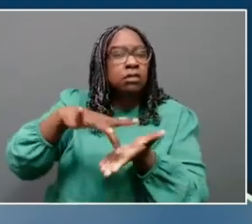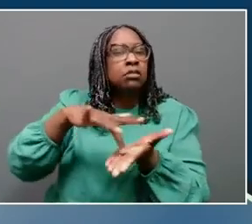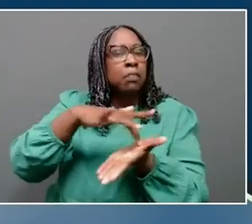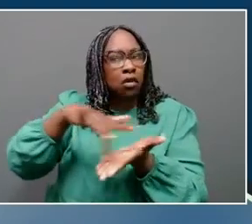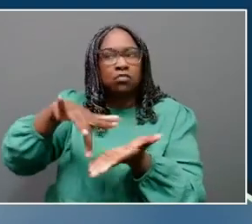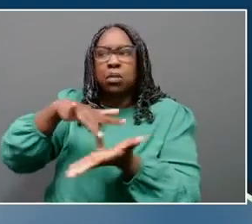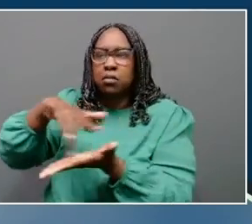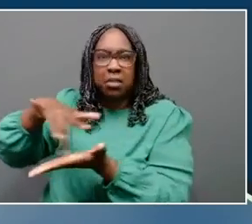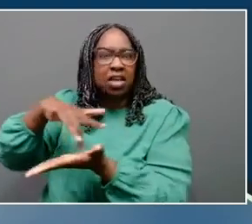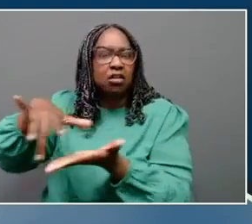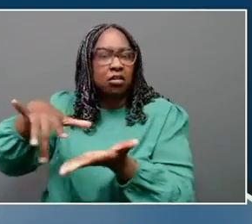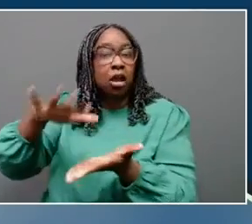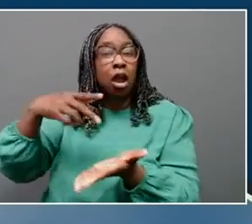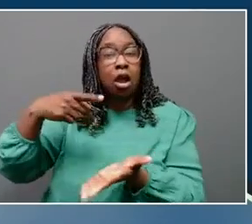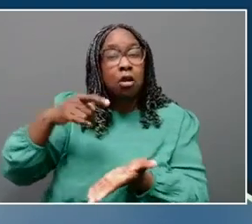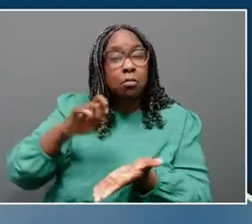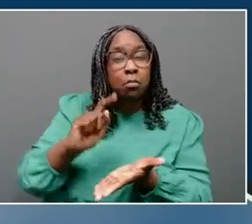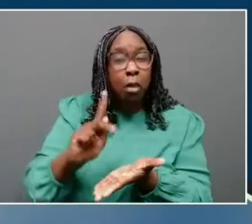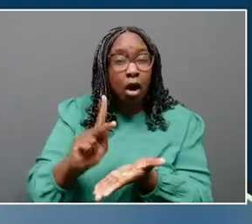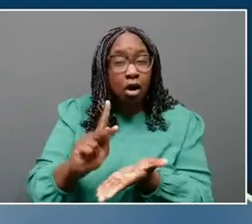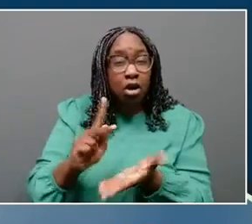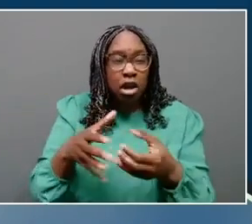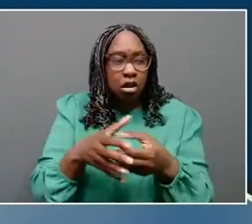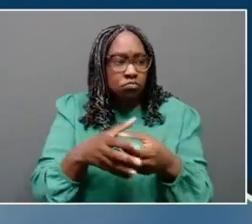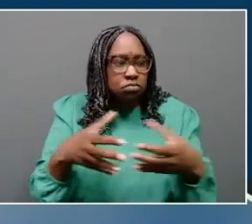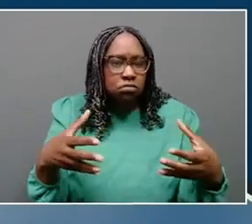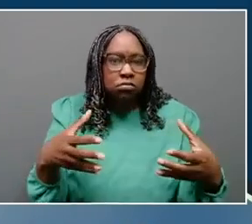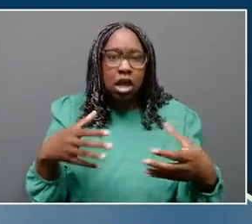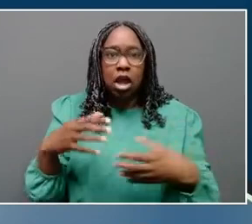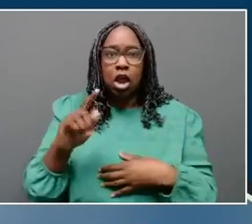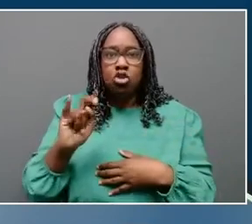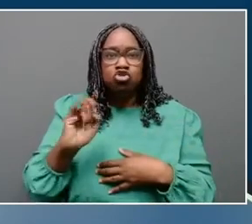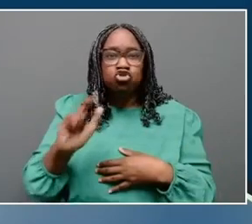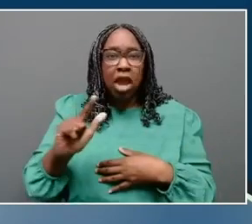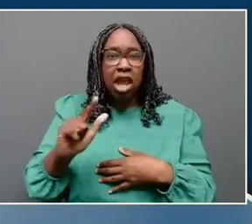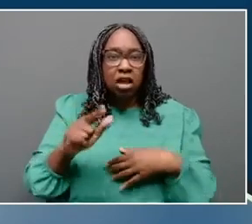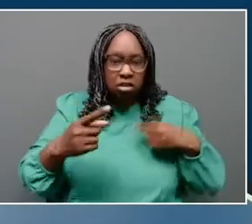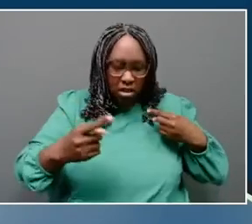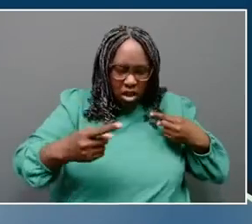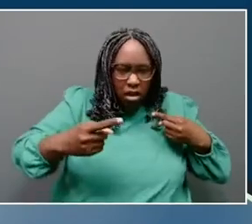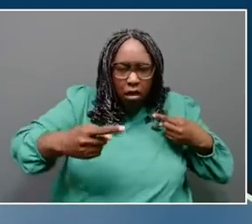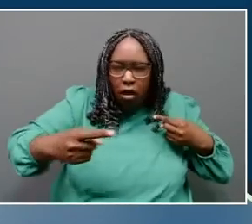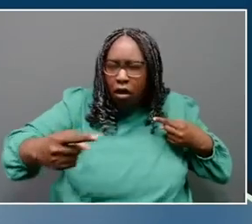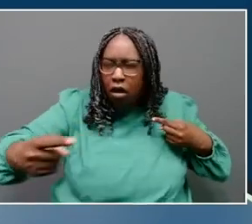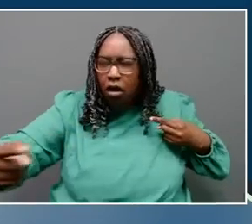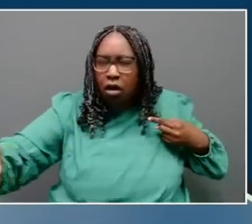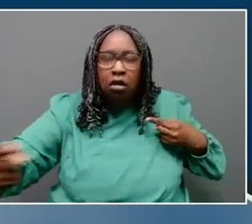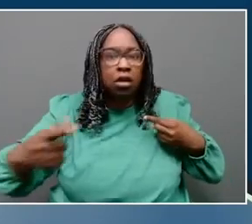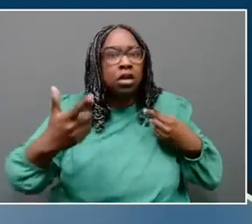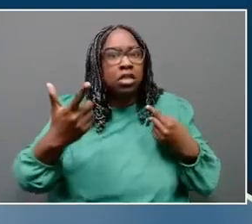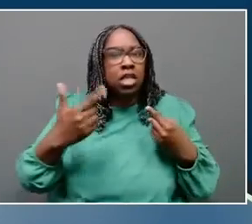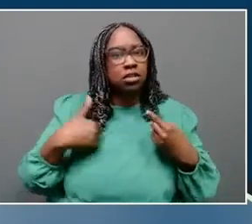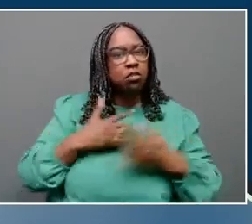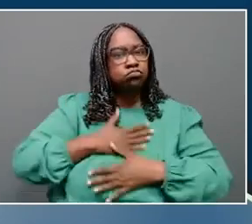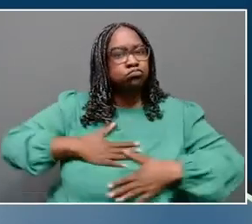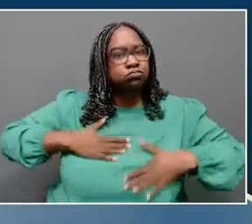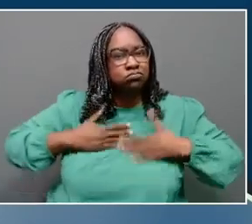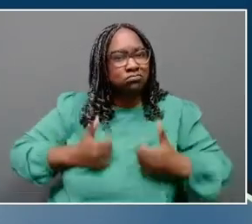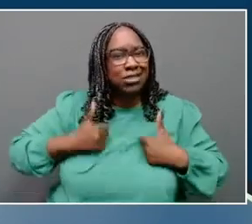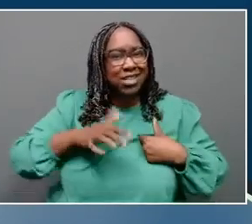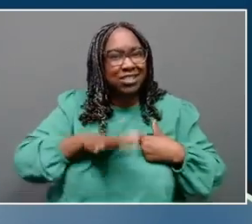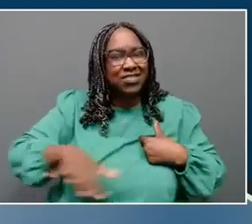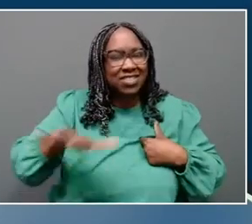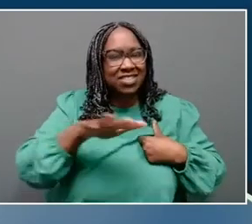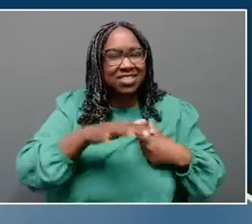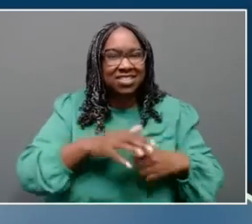parks and trails, and improve projects that make Kentucky a better place for everyone to live. These funds will go to fiscal courts and municipalities